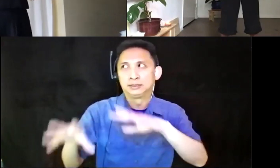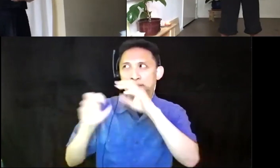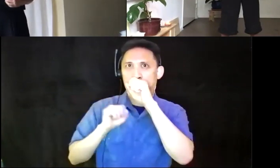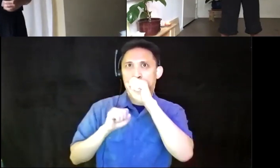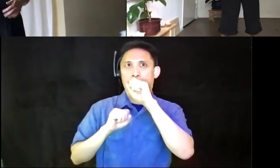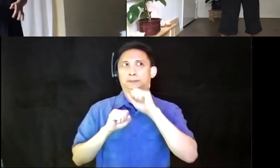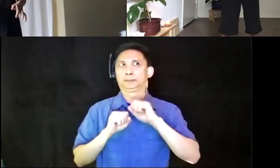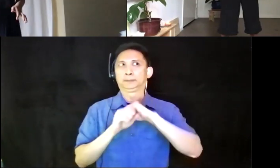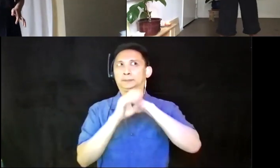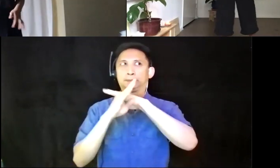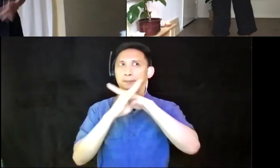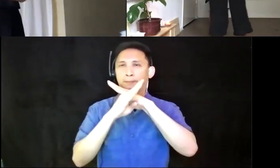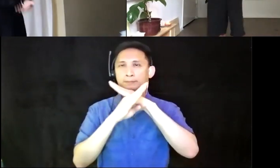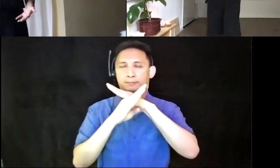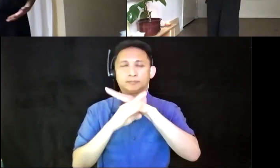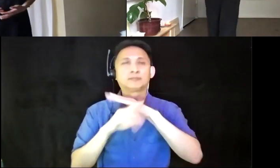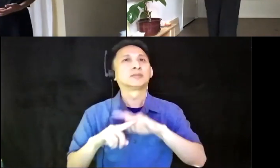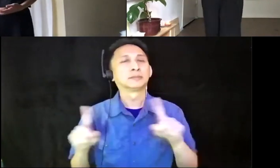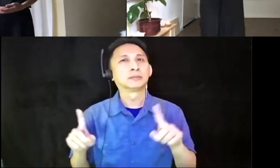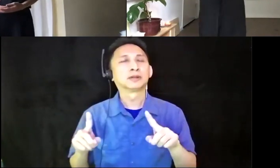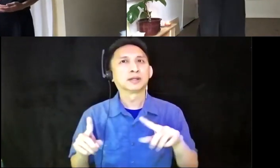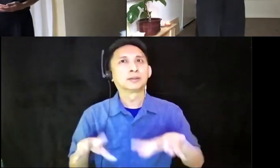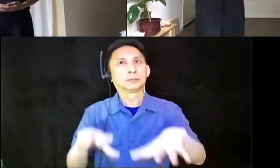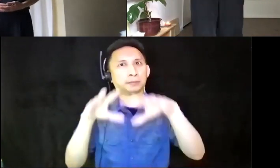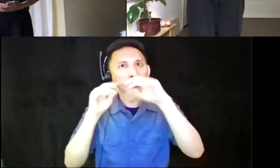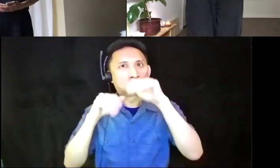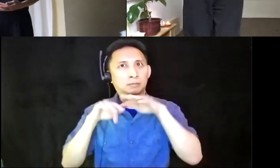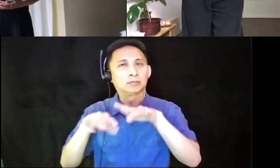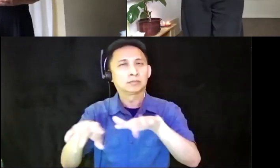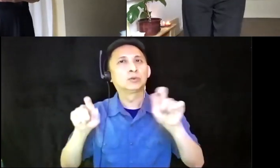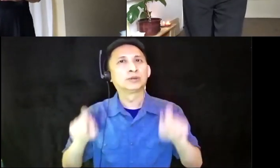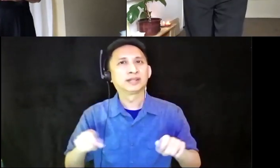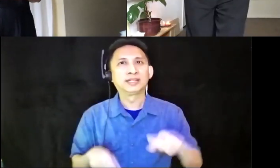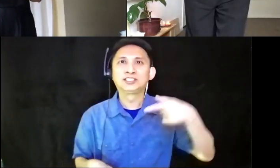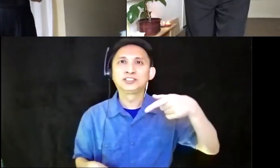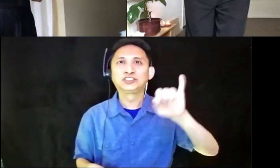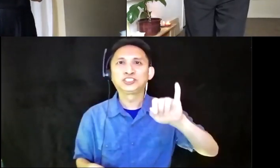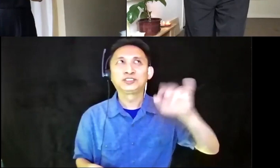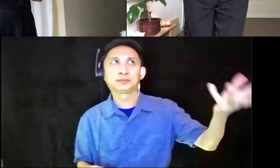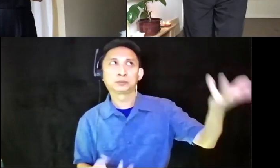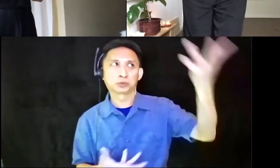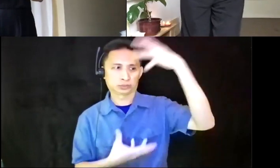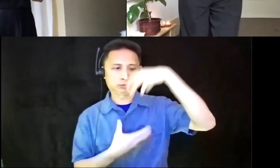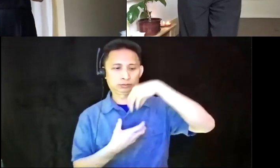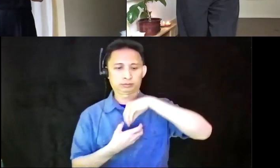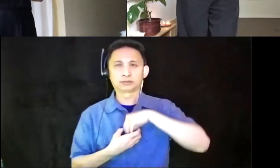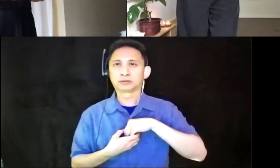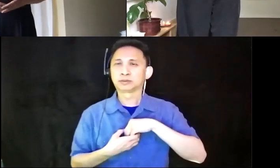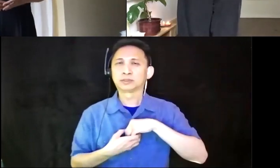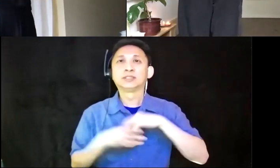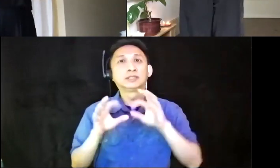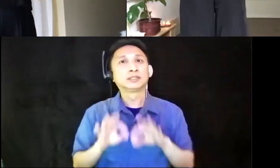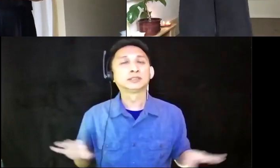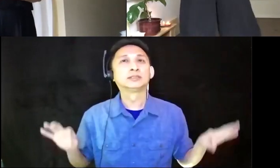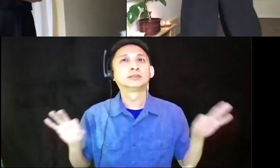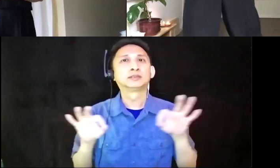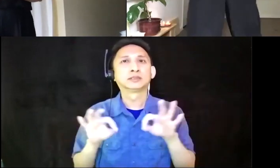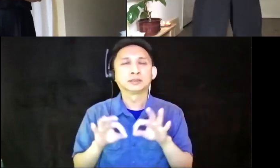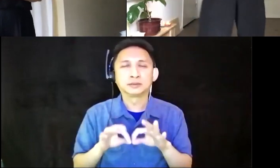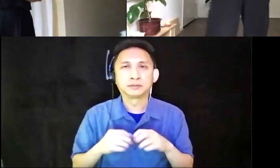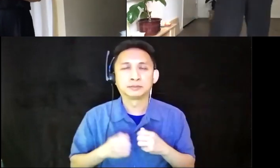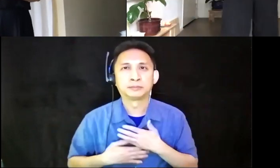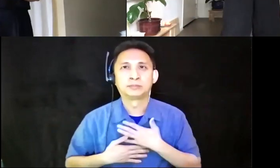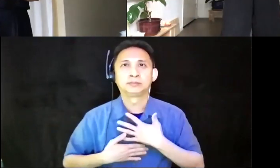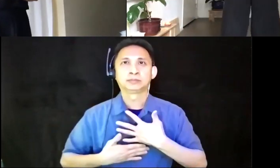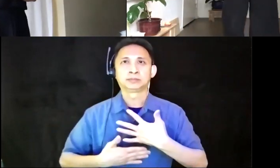bring air and nutrients and chi into the body. So it's very important to make sure that you're filling your lungs up really